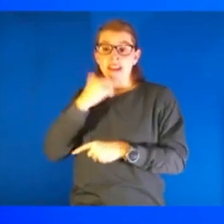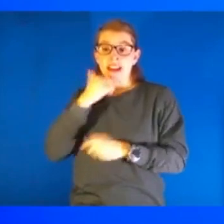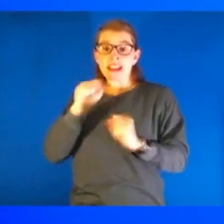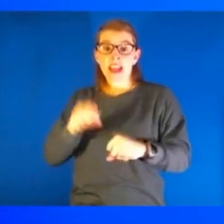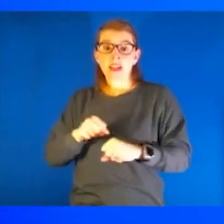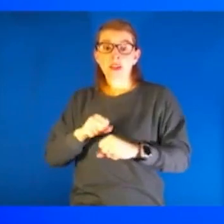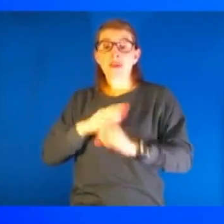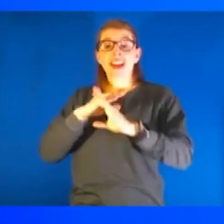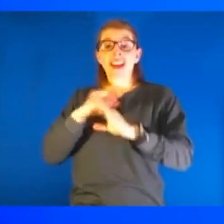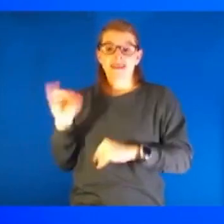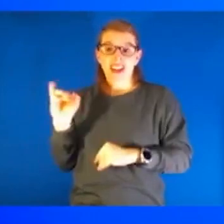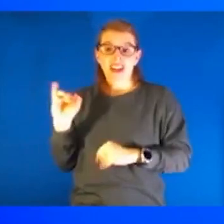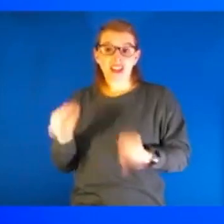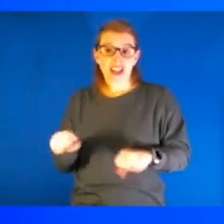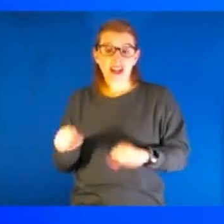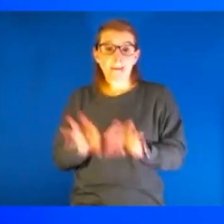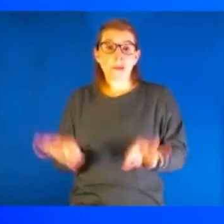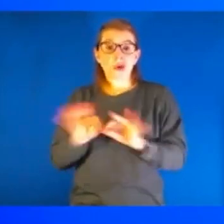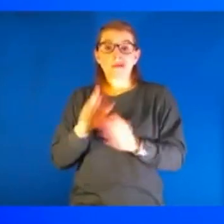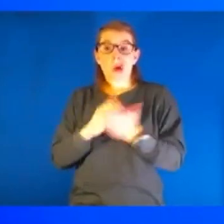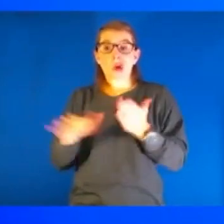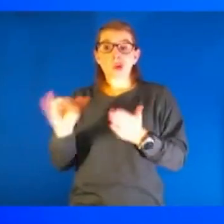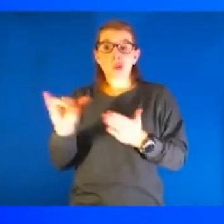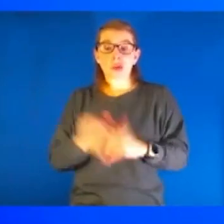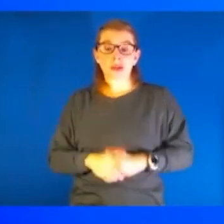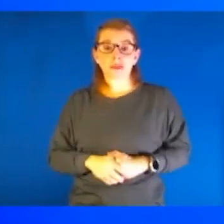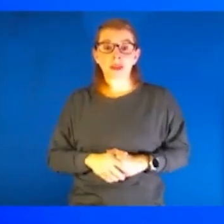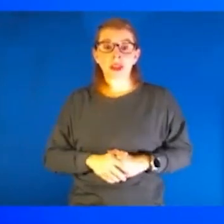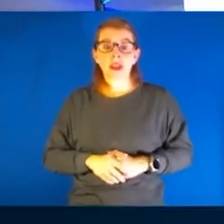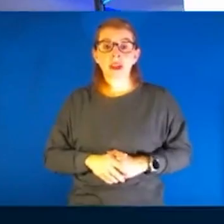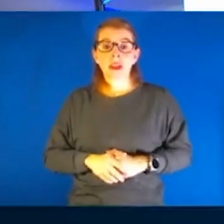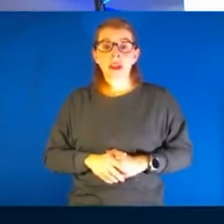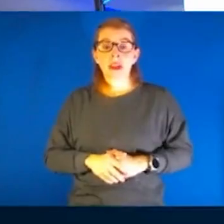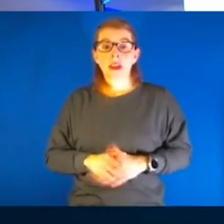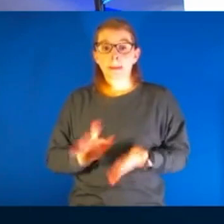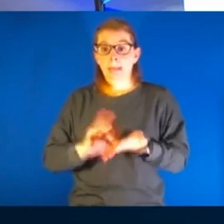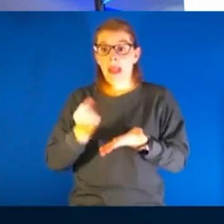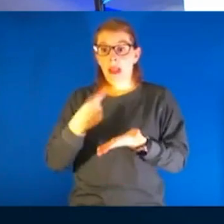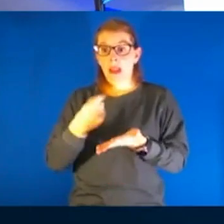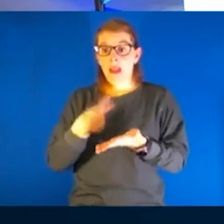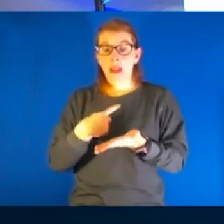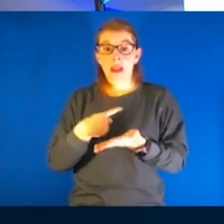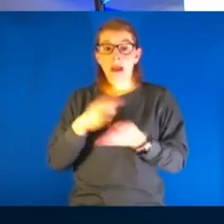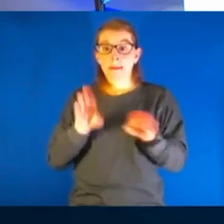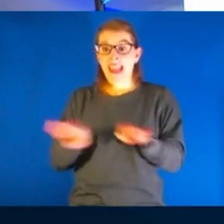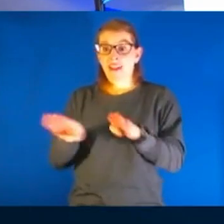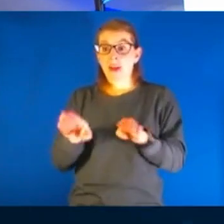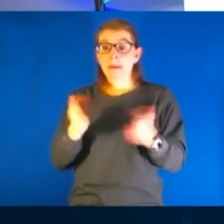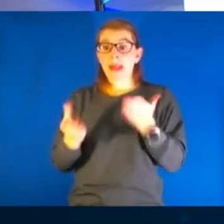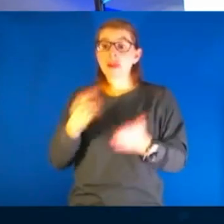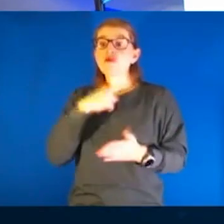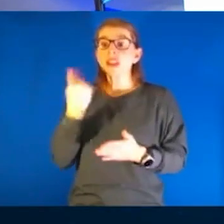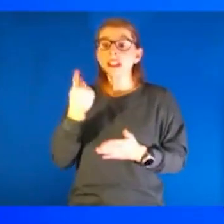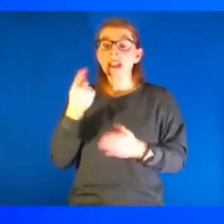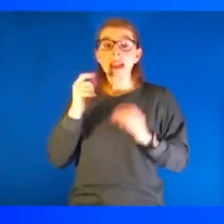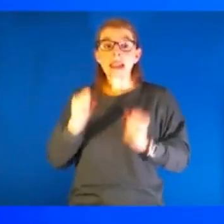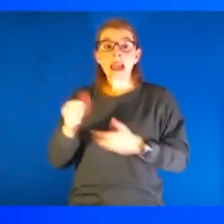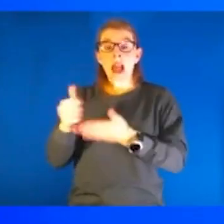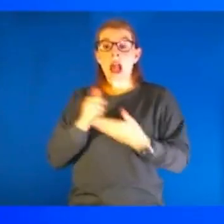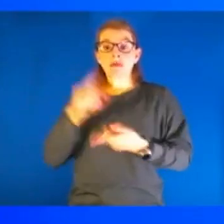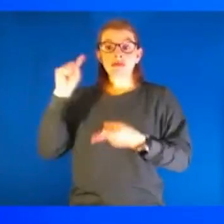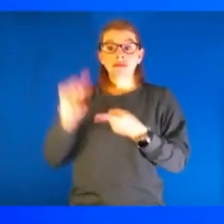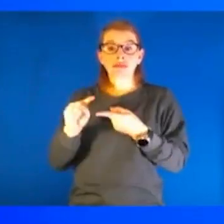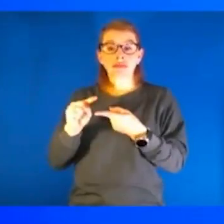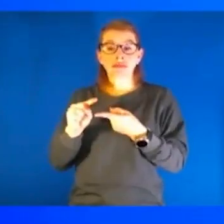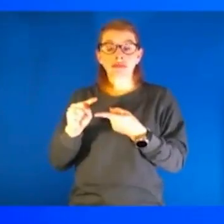an important component. If we had that so with you take the medications if you think their behavior may be risky to help prevent transmission? I'd like